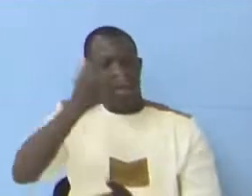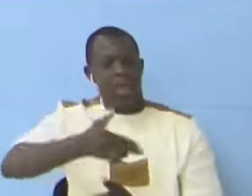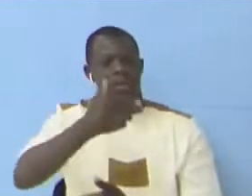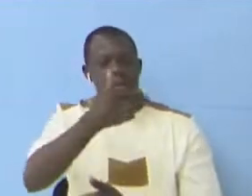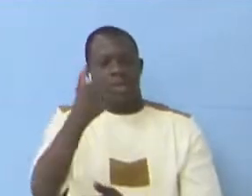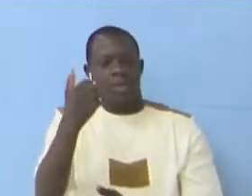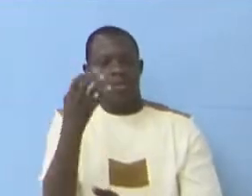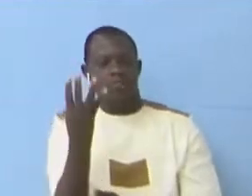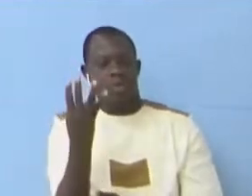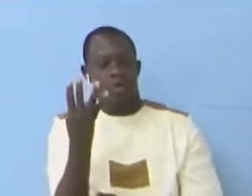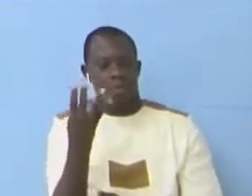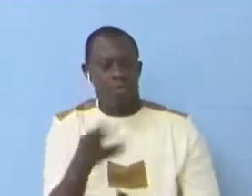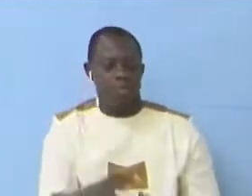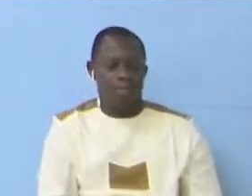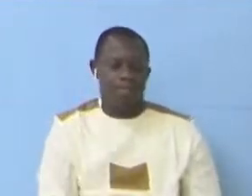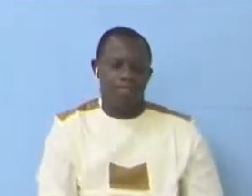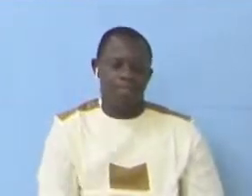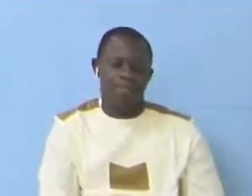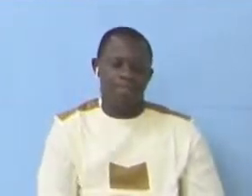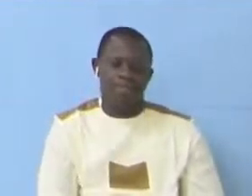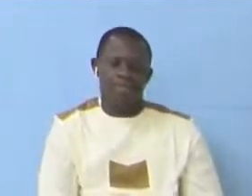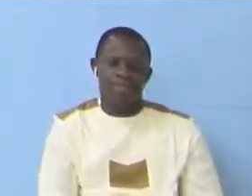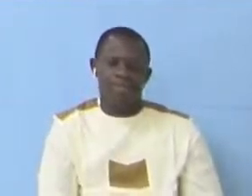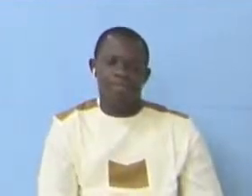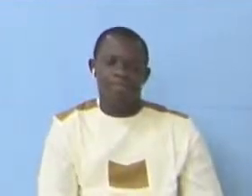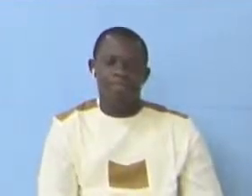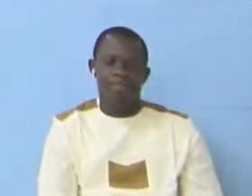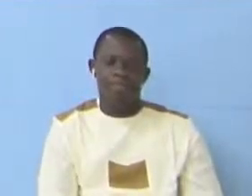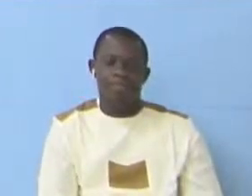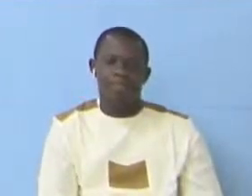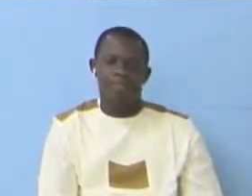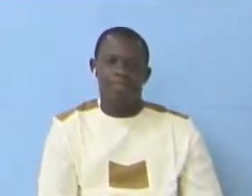ki nekkoon président jamono boobu ba atum 1994.